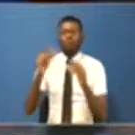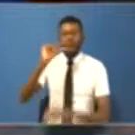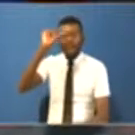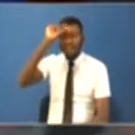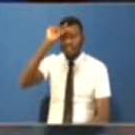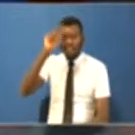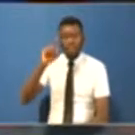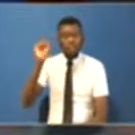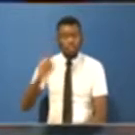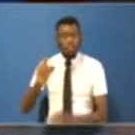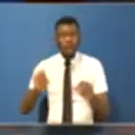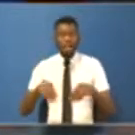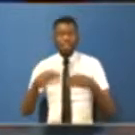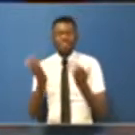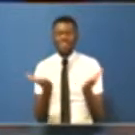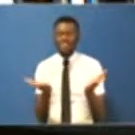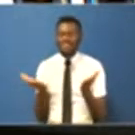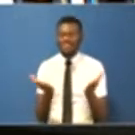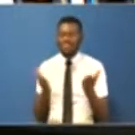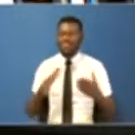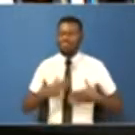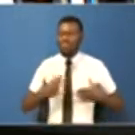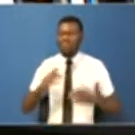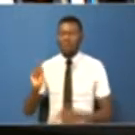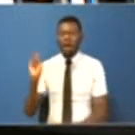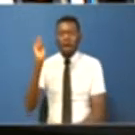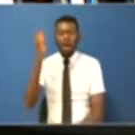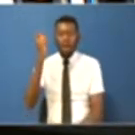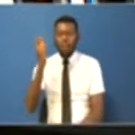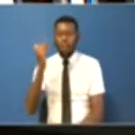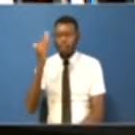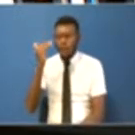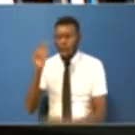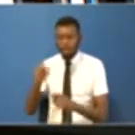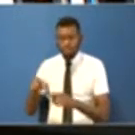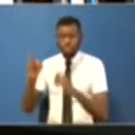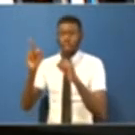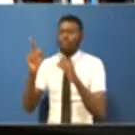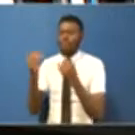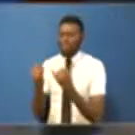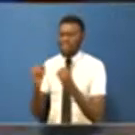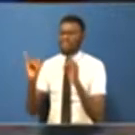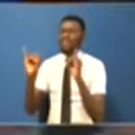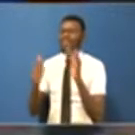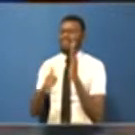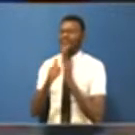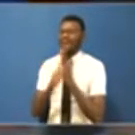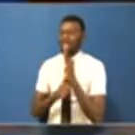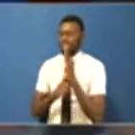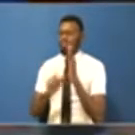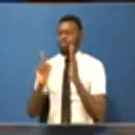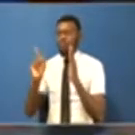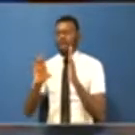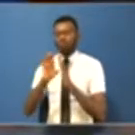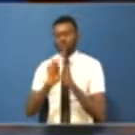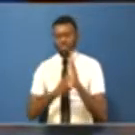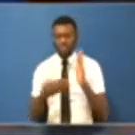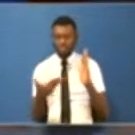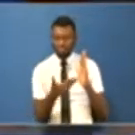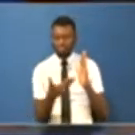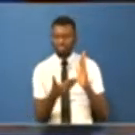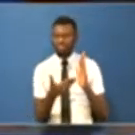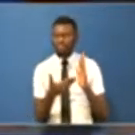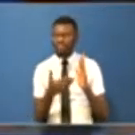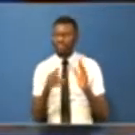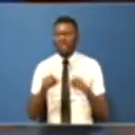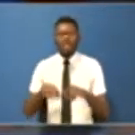are meant to provide services for the people of the republic of kenya who hold the sovereignty under article 1 of the constitution what would be